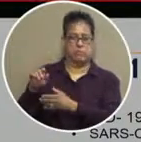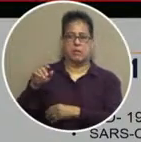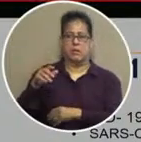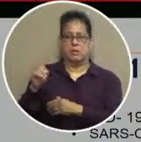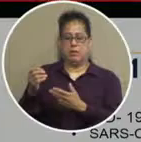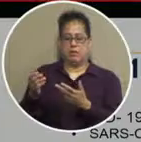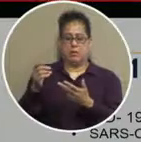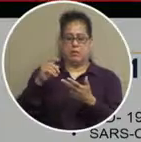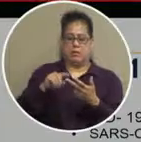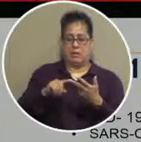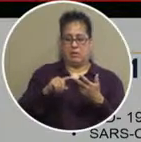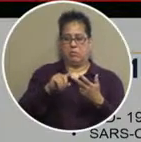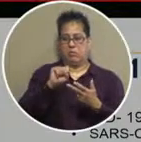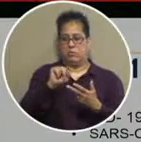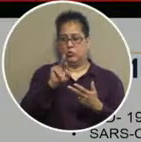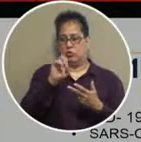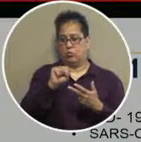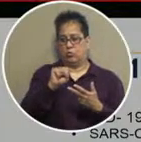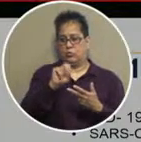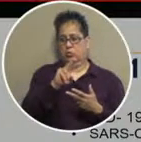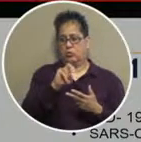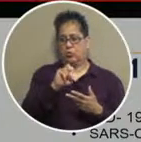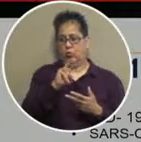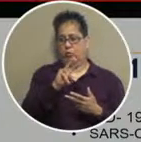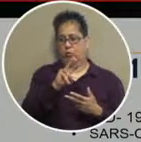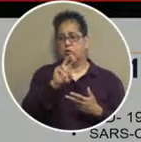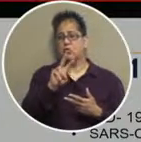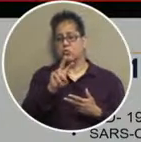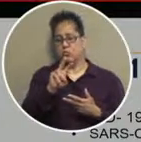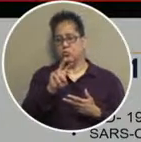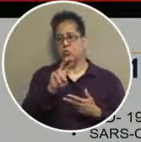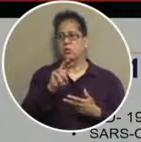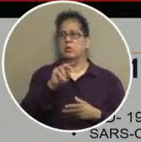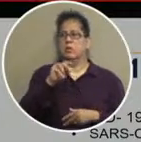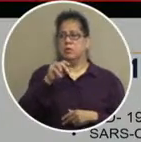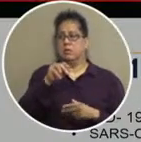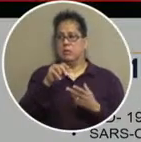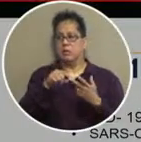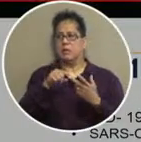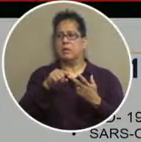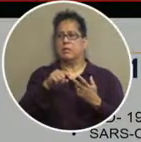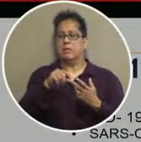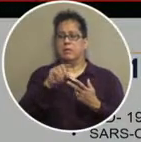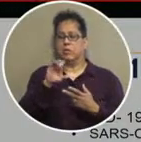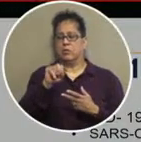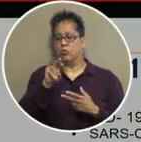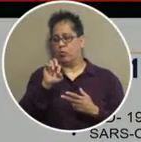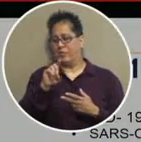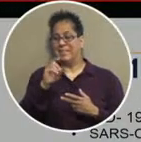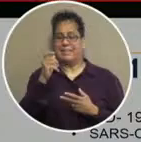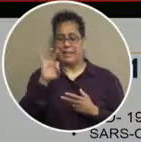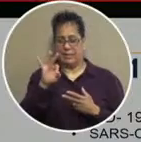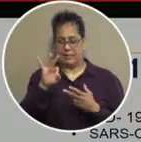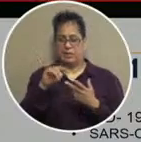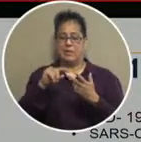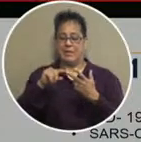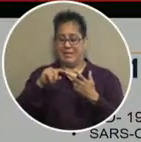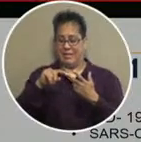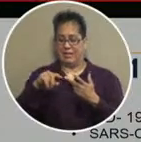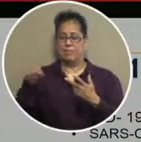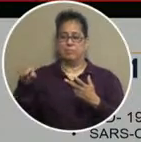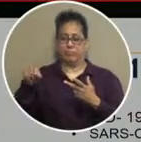that the SARS-CoV-2, the causative organism of COVID-19, made its way all throughout the 5